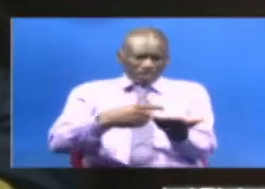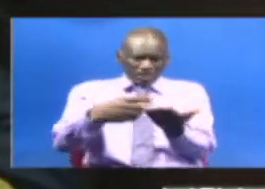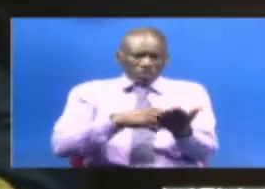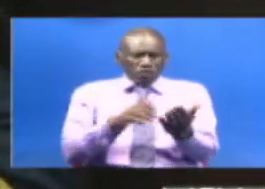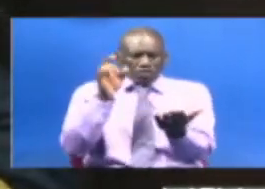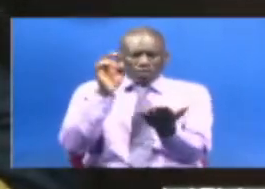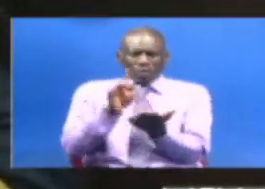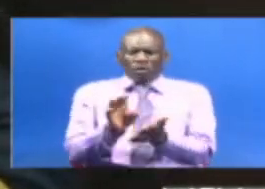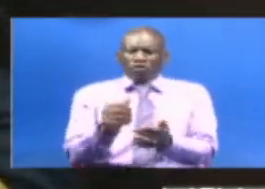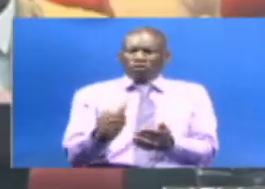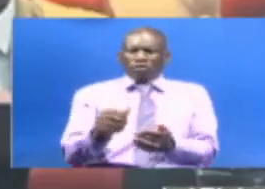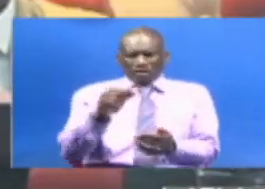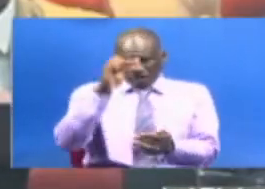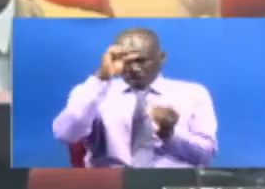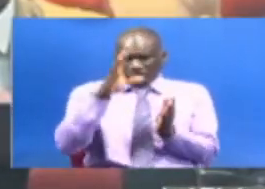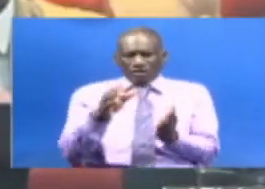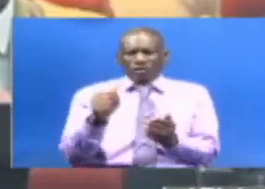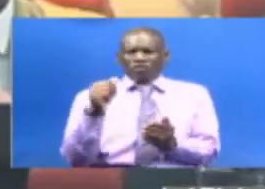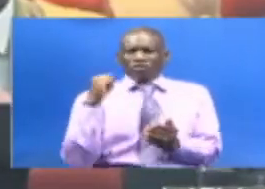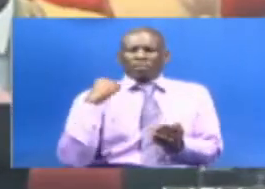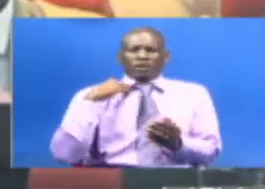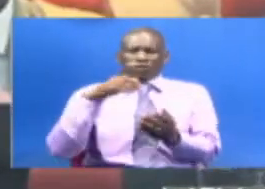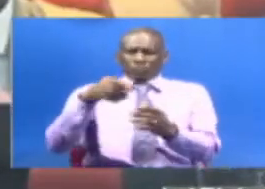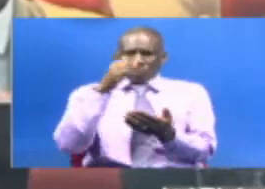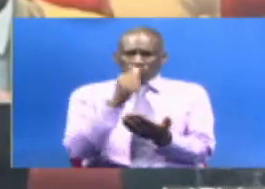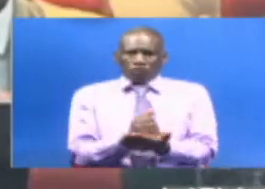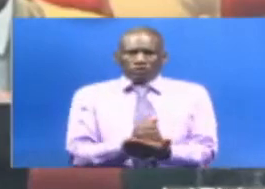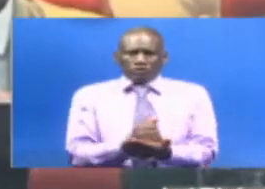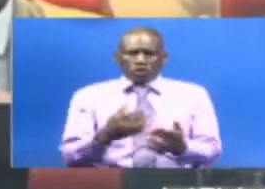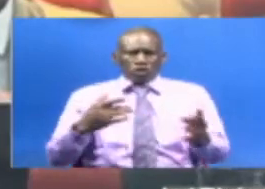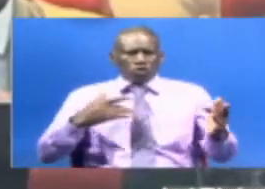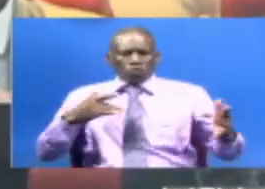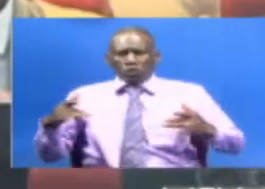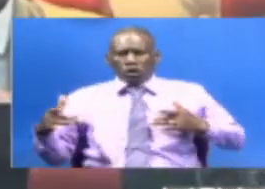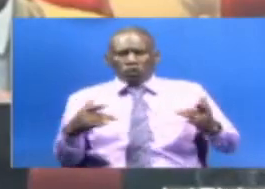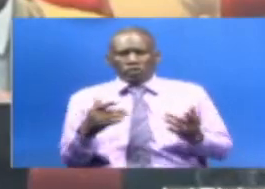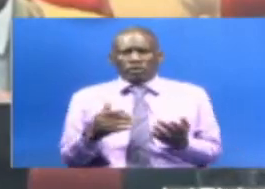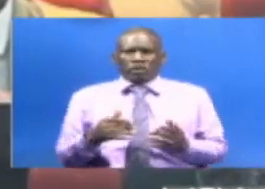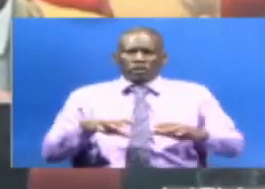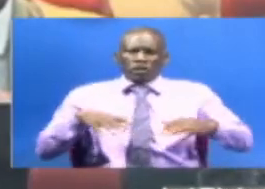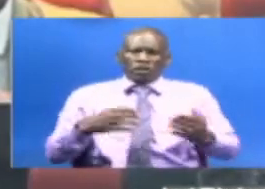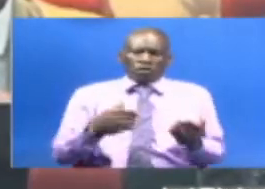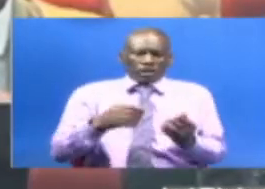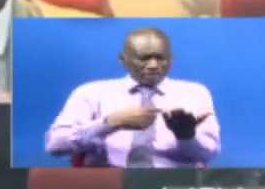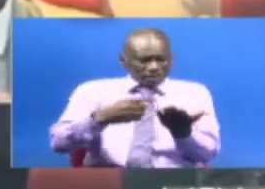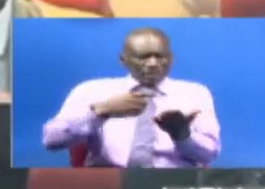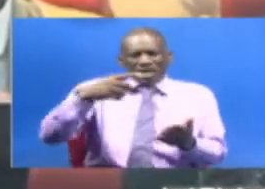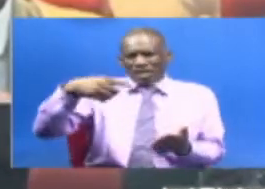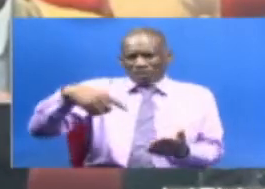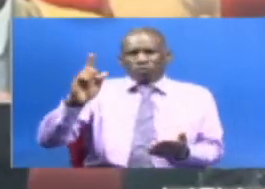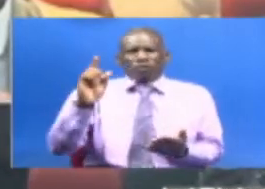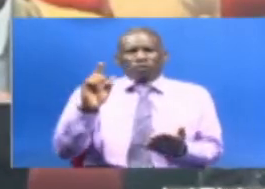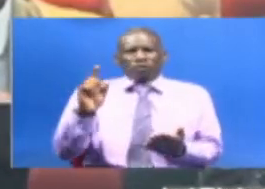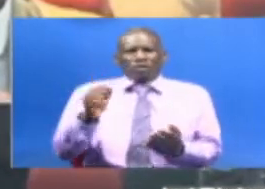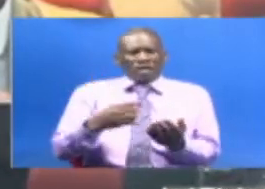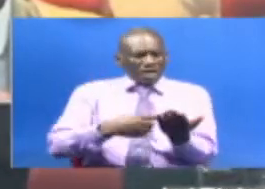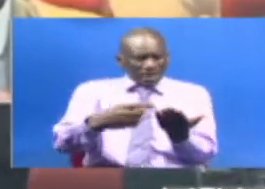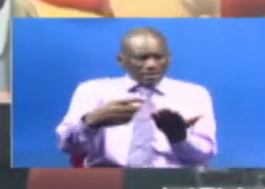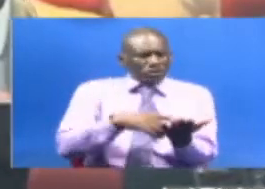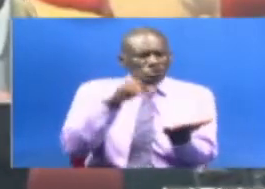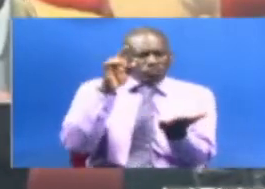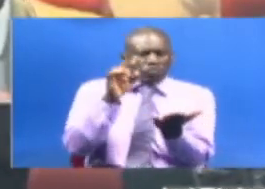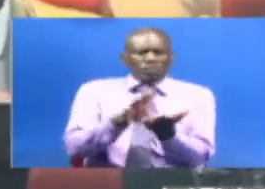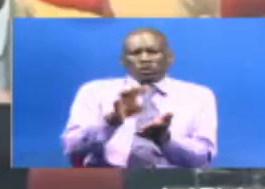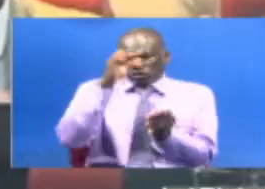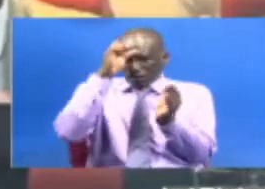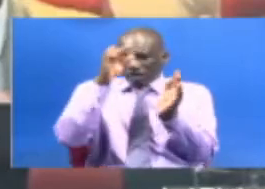Governor Nyaribo from office. To consider, debate and approve a motion for removal of the